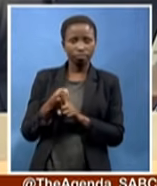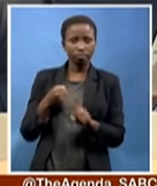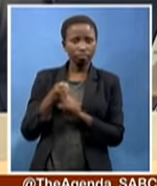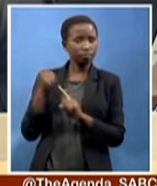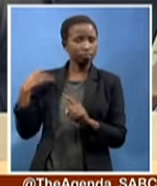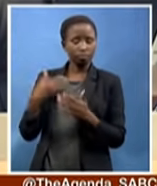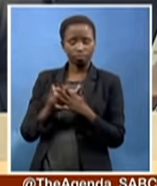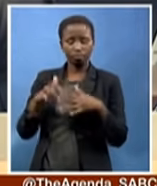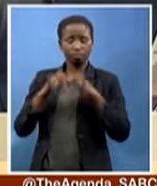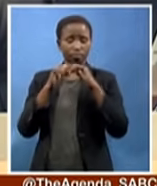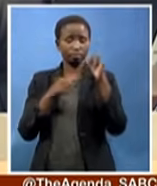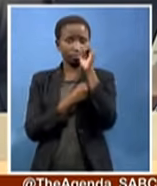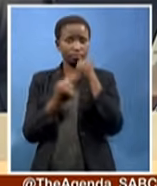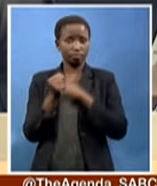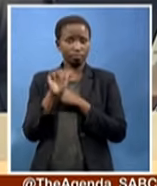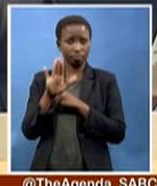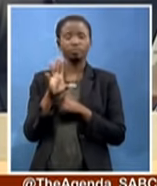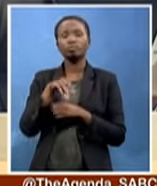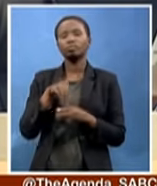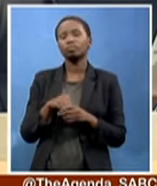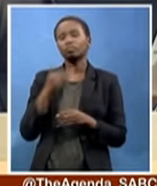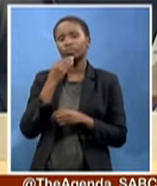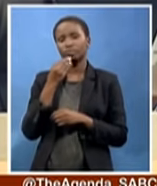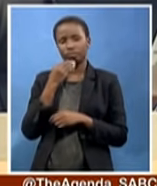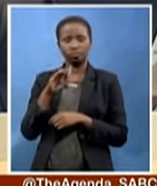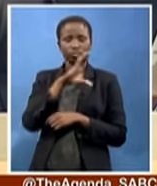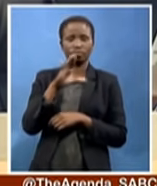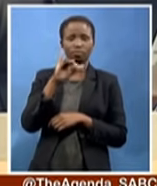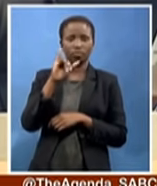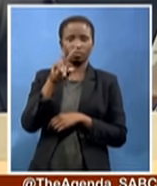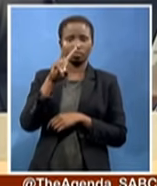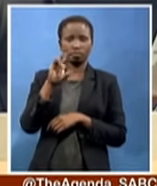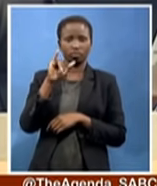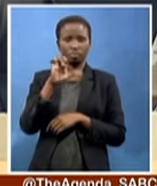society formations, including religious organizations.